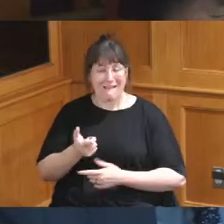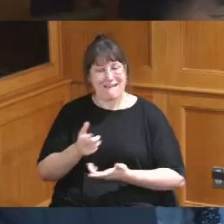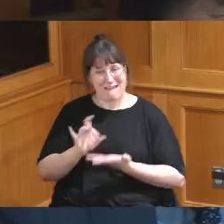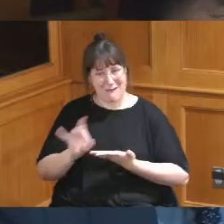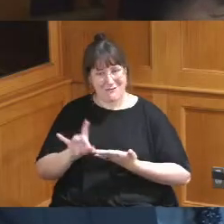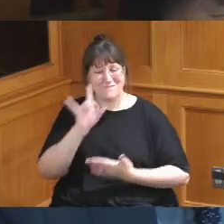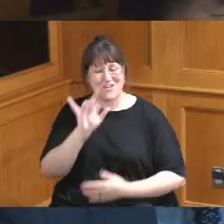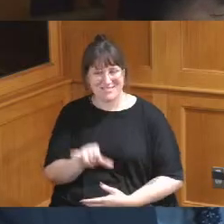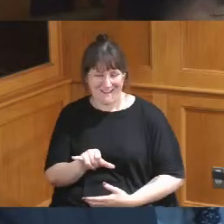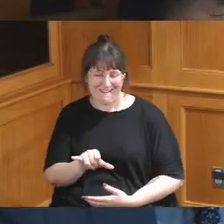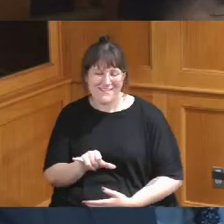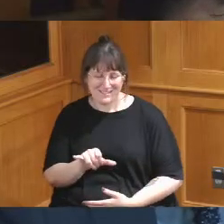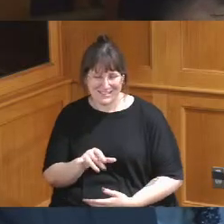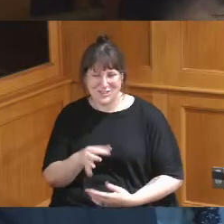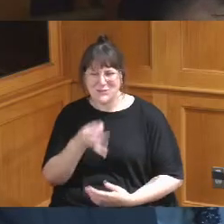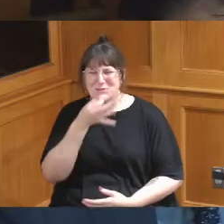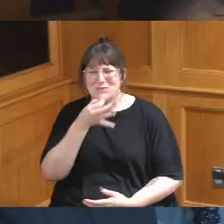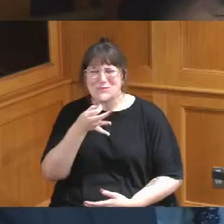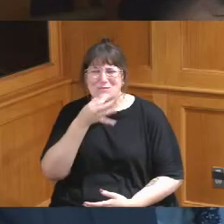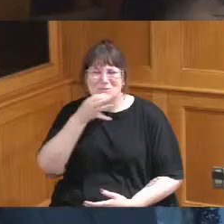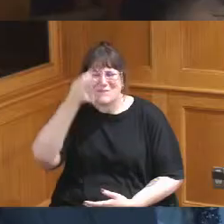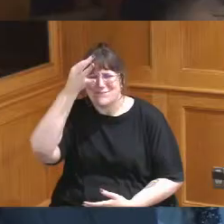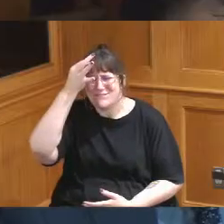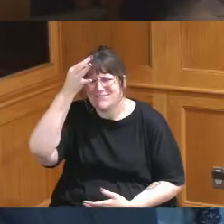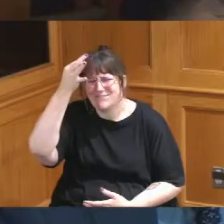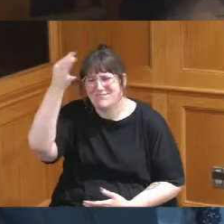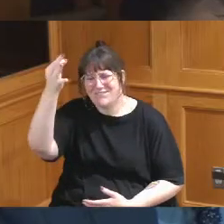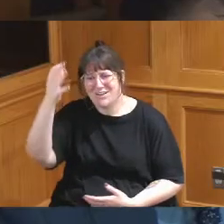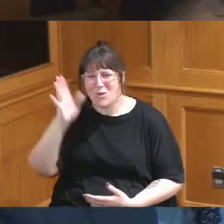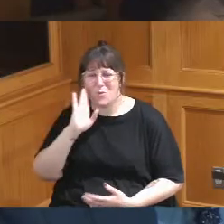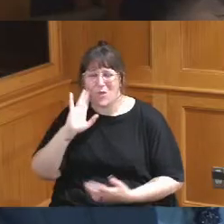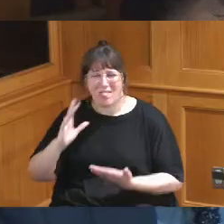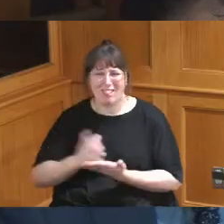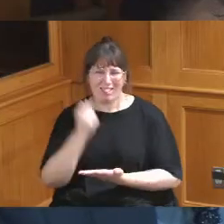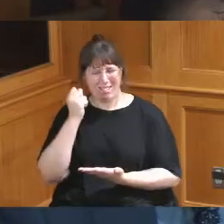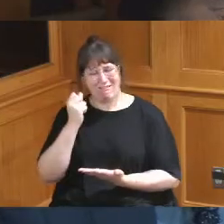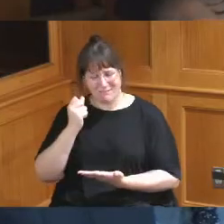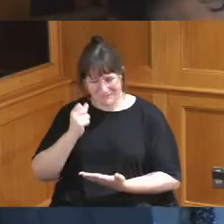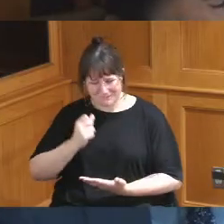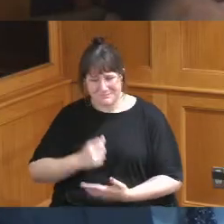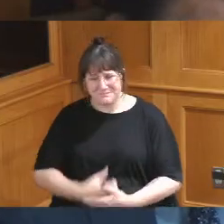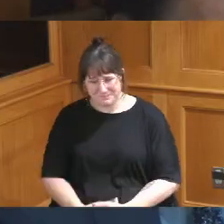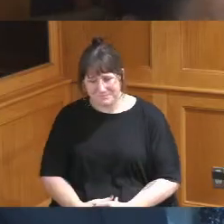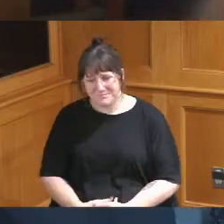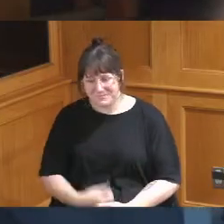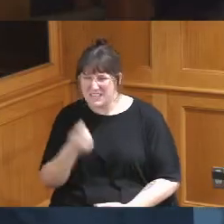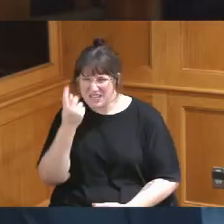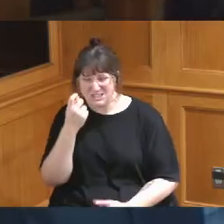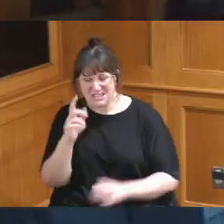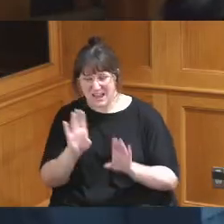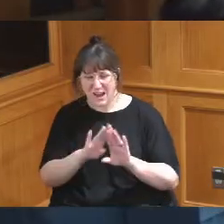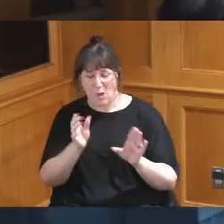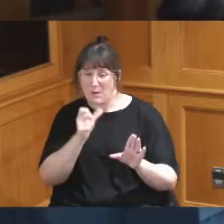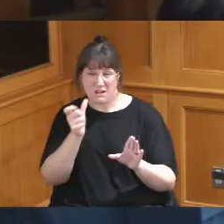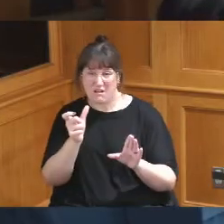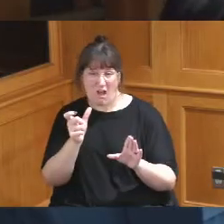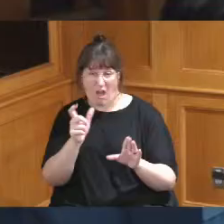visitors. That would be a very good number, considering that we haven't been open that long, and we are almost